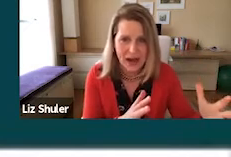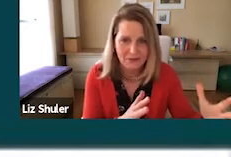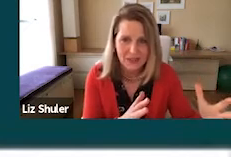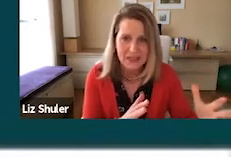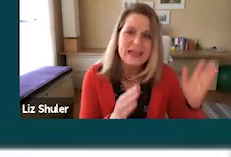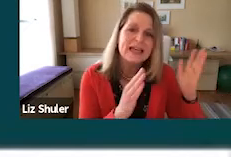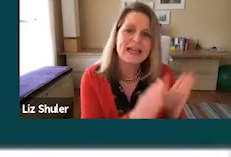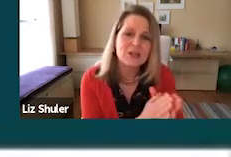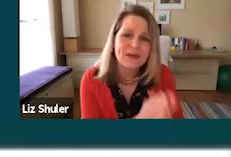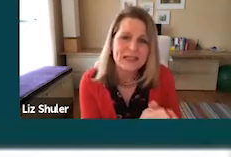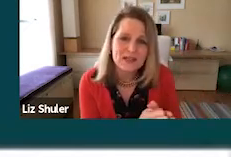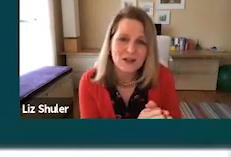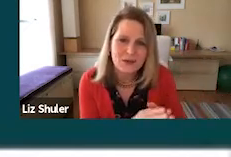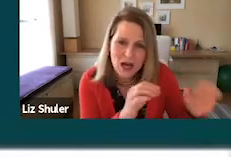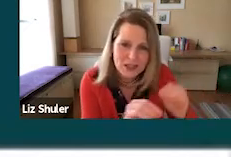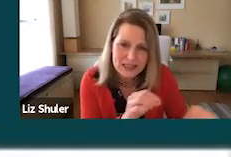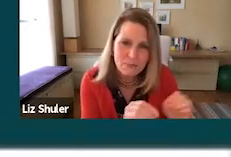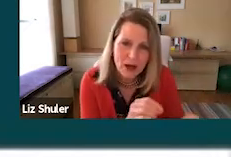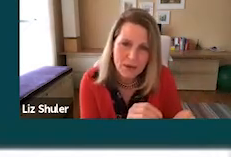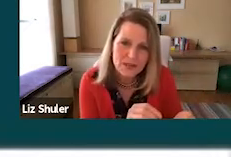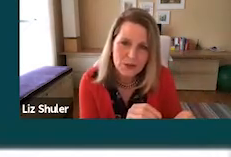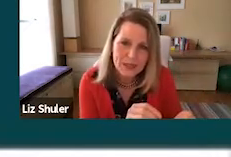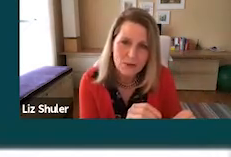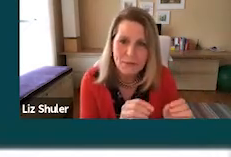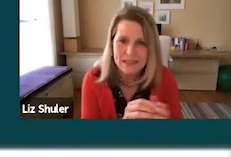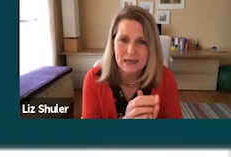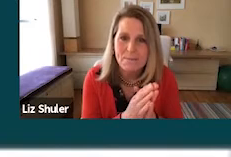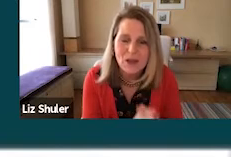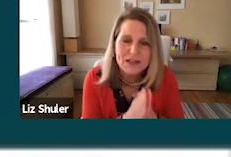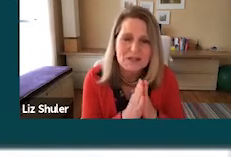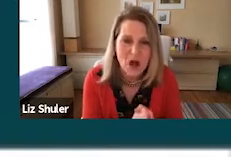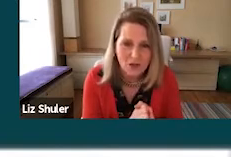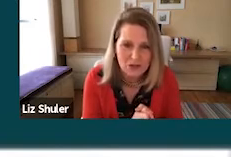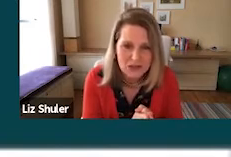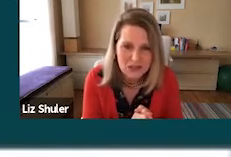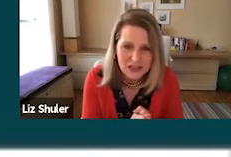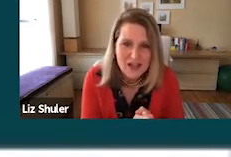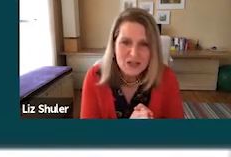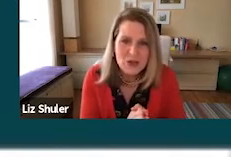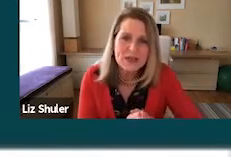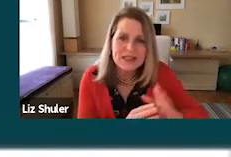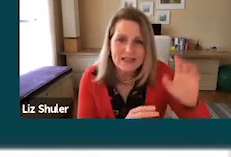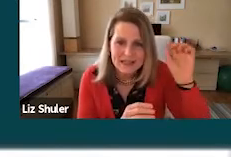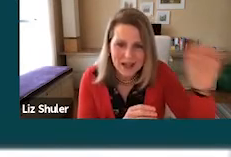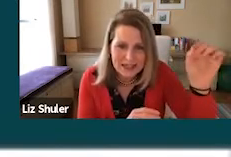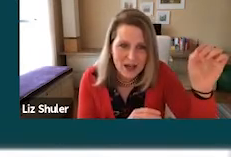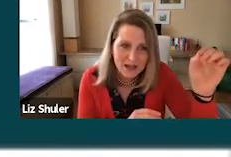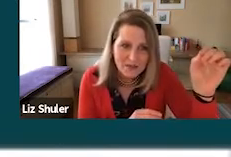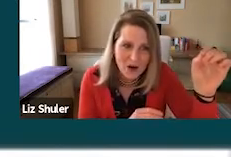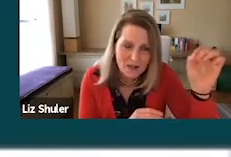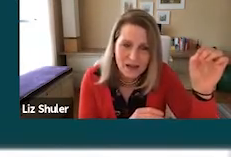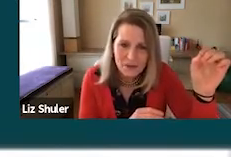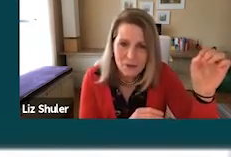animated graph. Each pixel, those notches at the bottom on the screen, are representing millions of dollars. So you can see that tiny